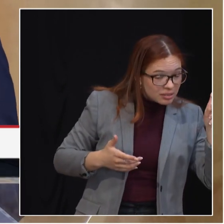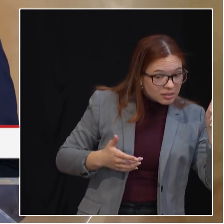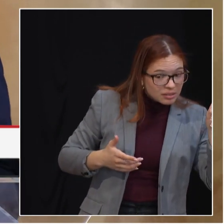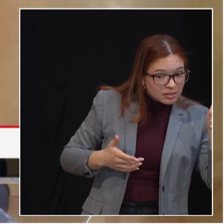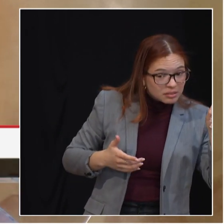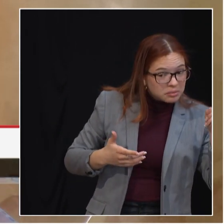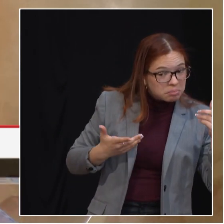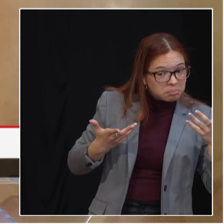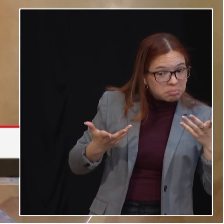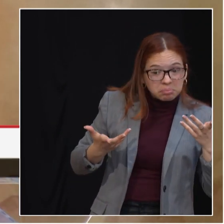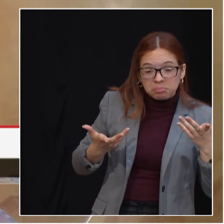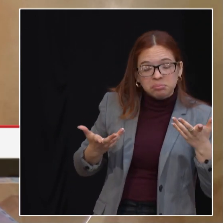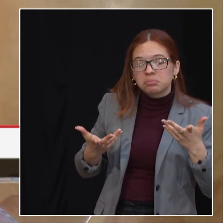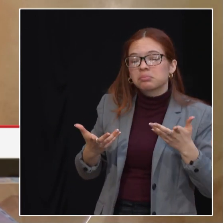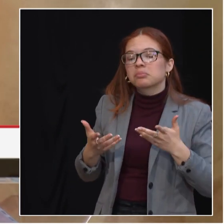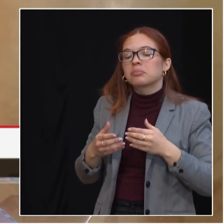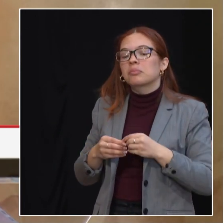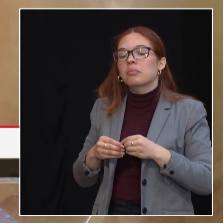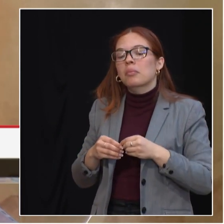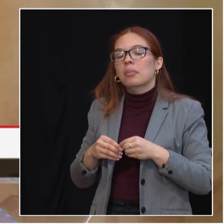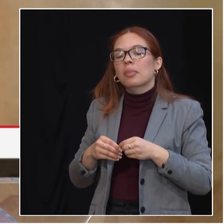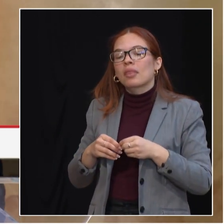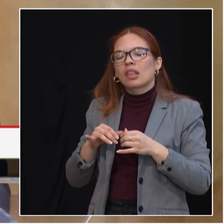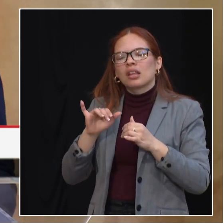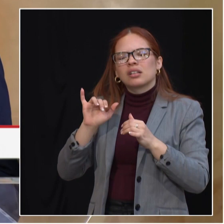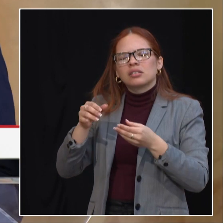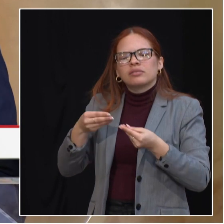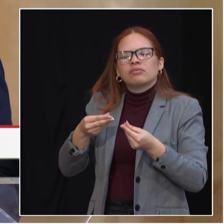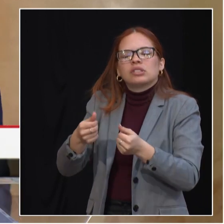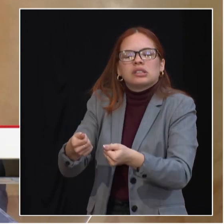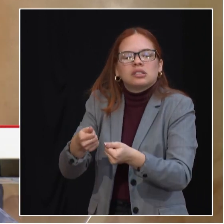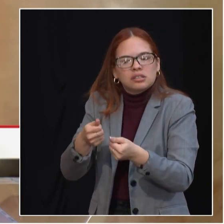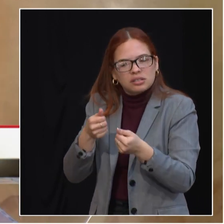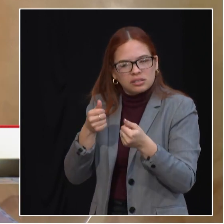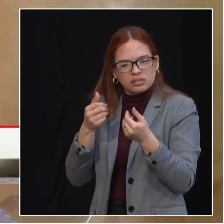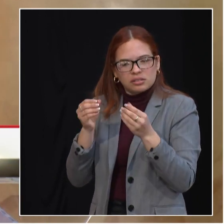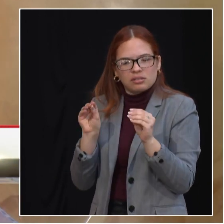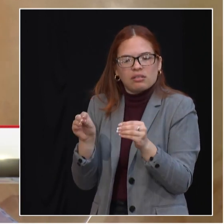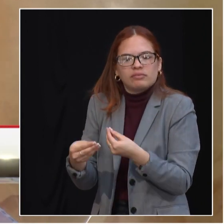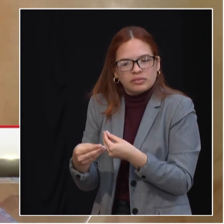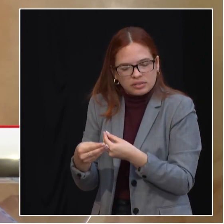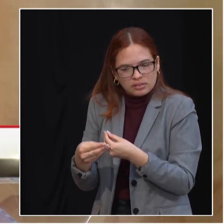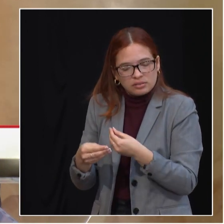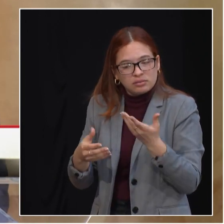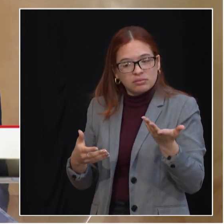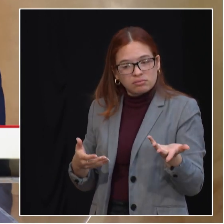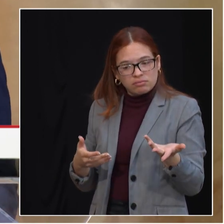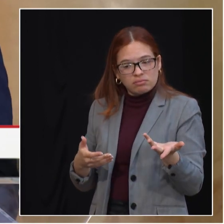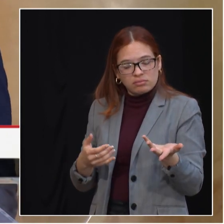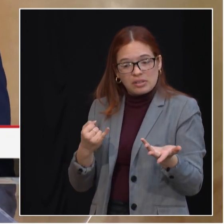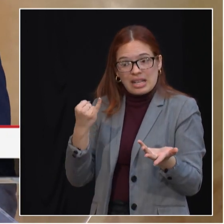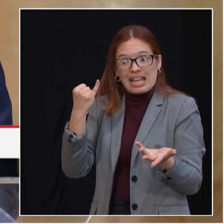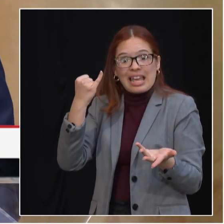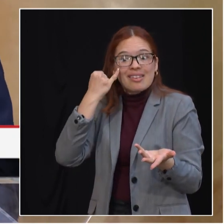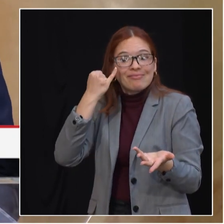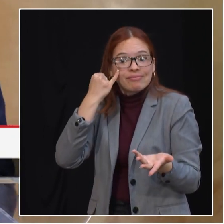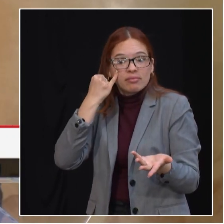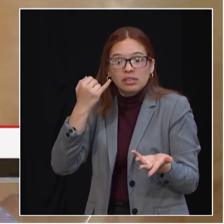It is an efficient offense, an offensive system that when you need buckets for a comeback, it will deliver for